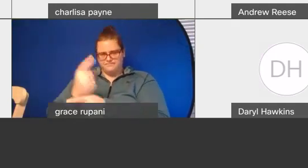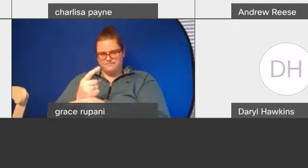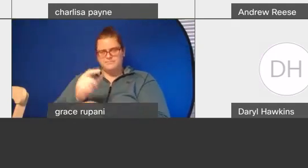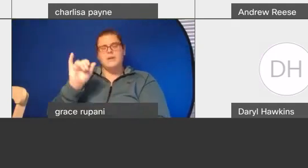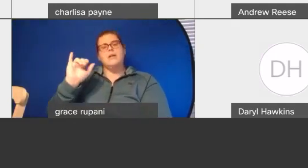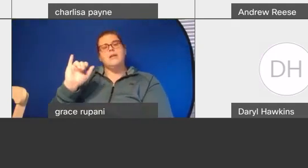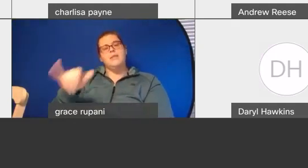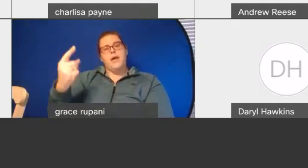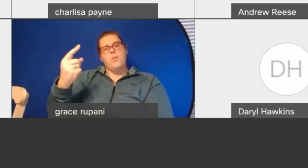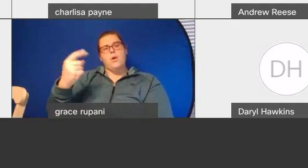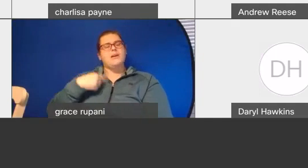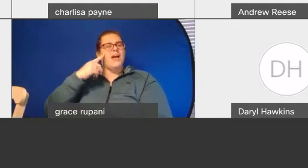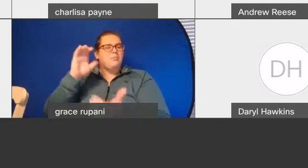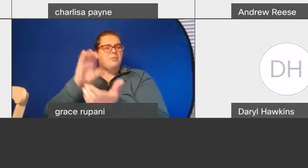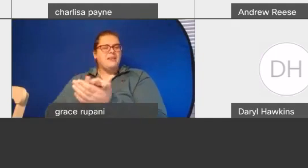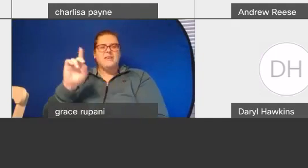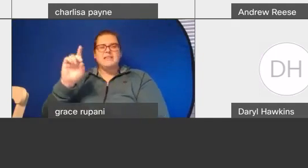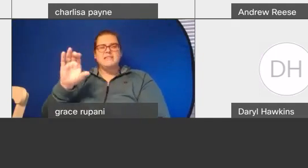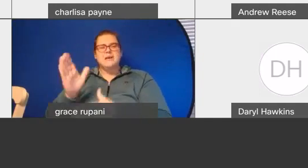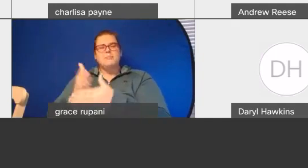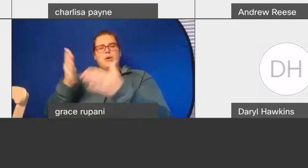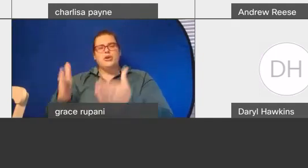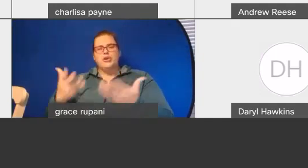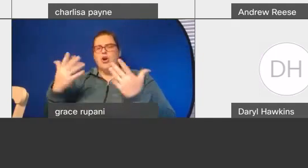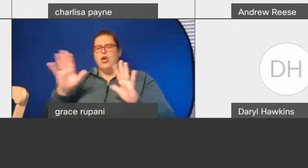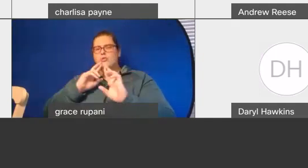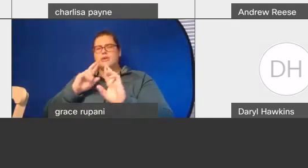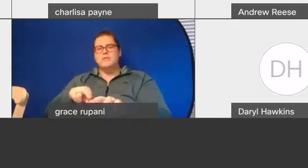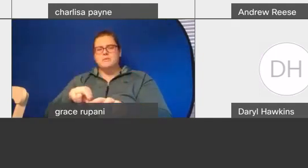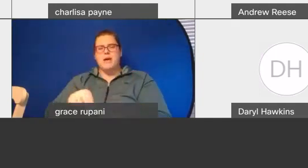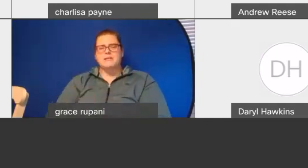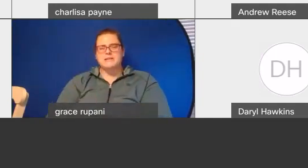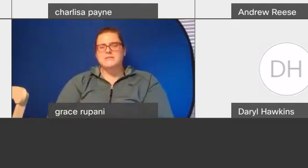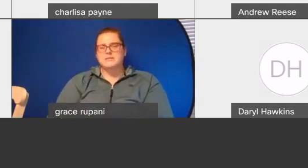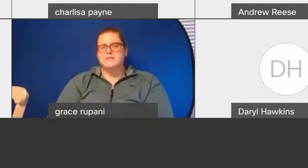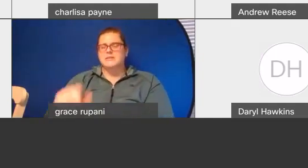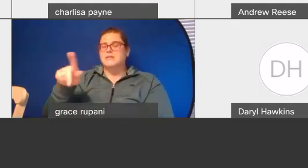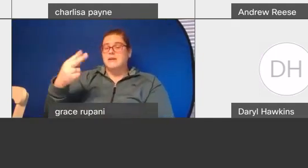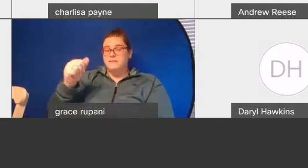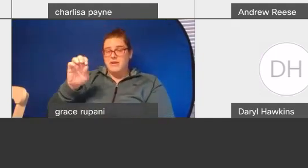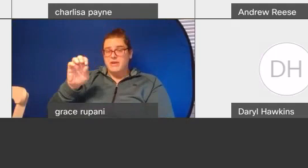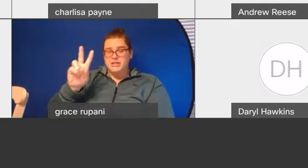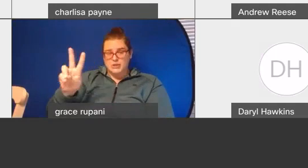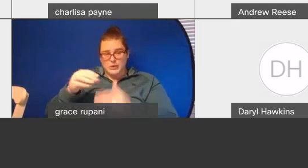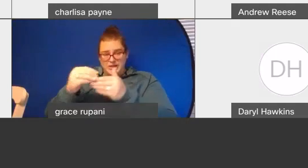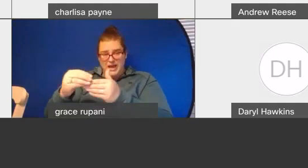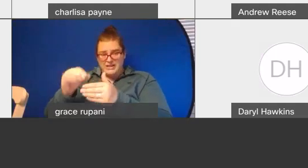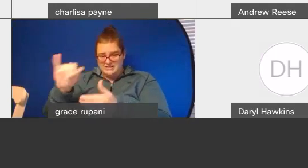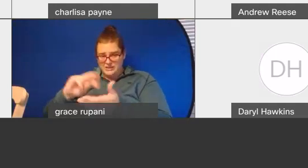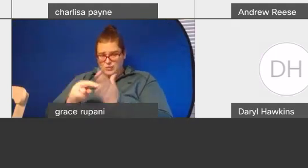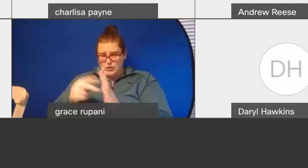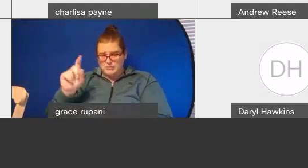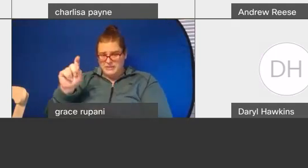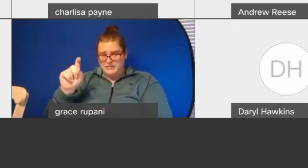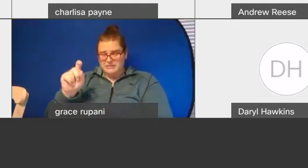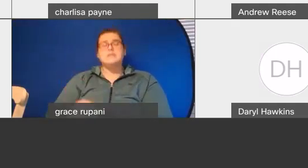I believe one of our DC partners responded to that. The Phase 2 guidance, is that what you're responding?